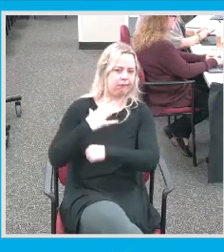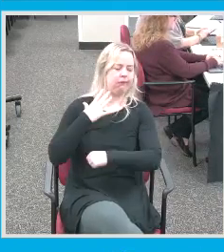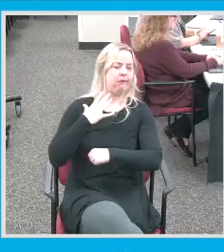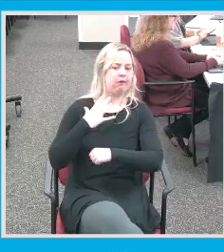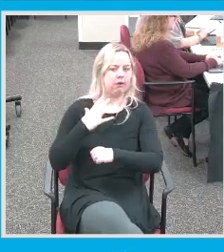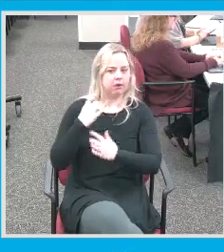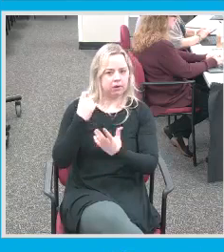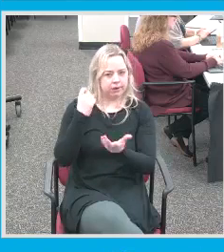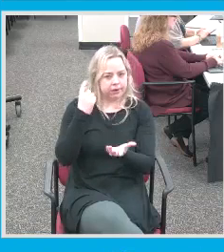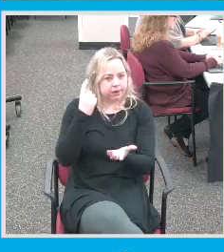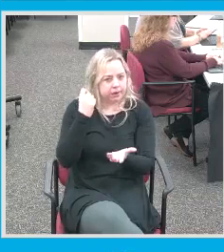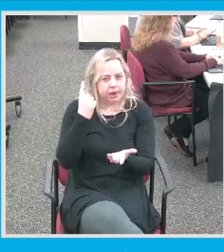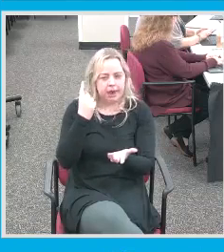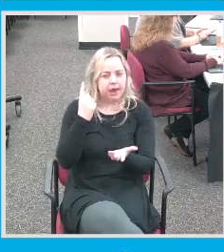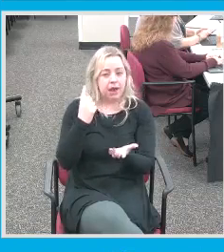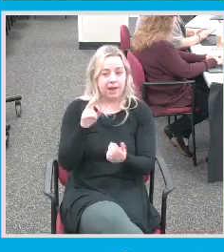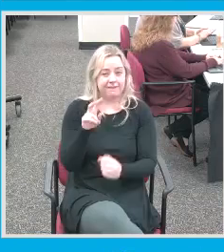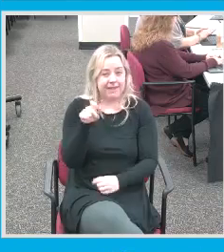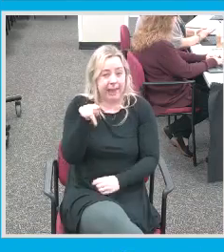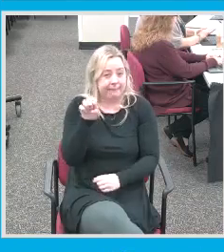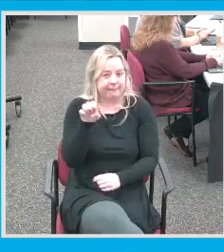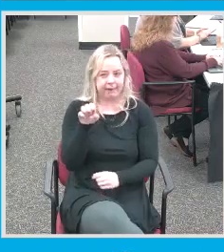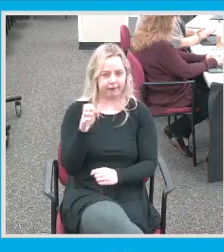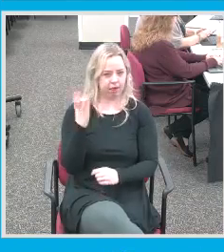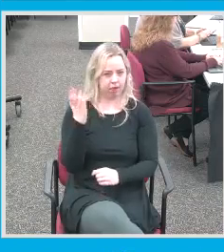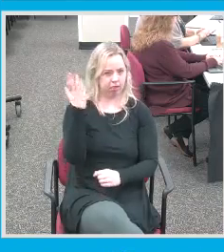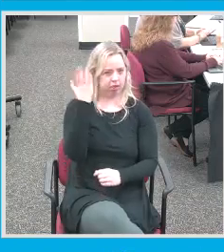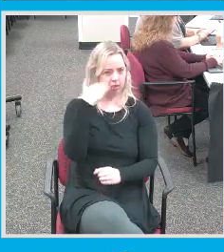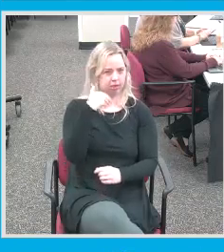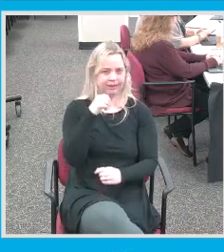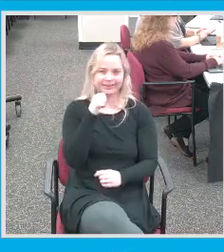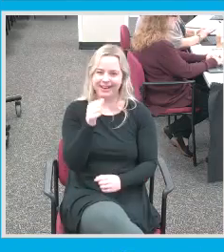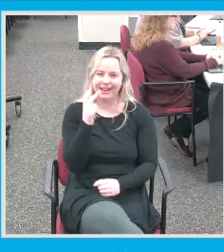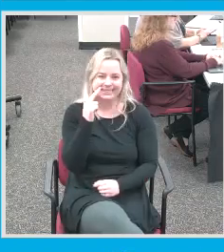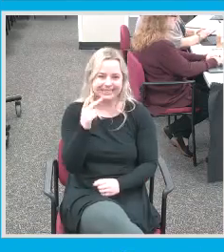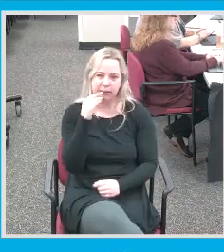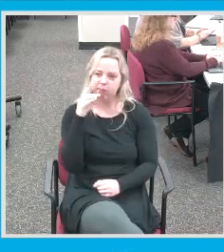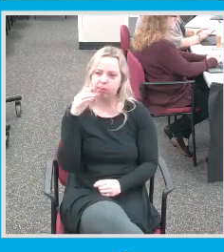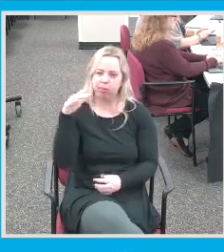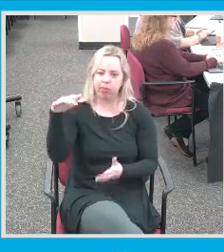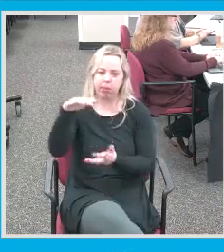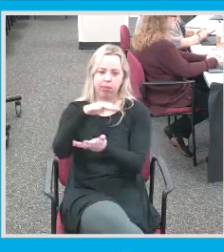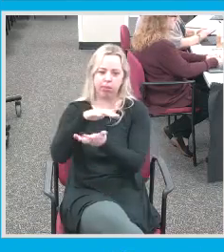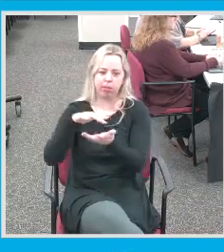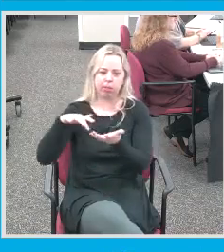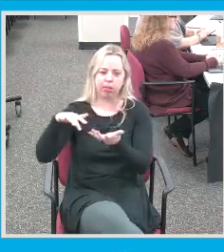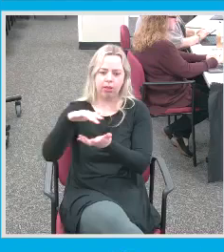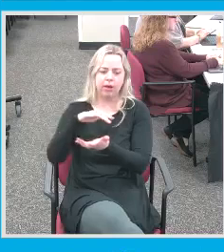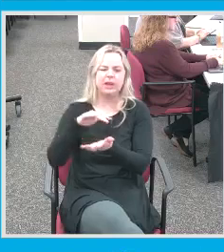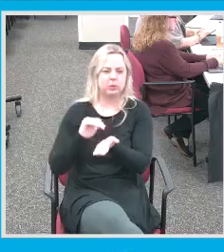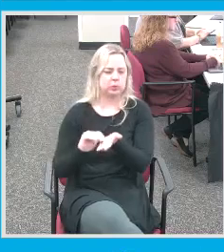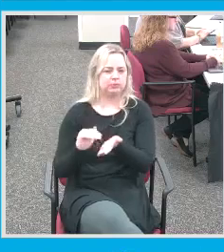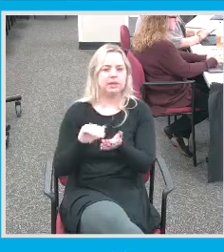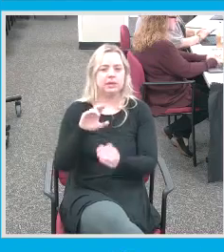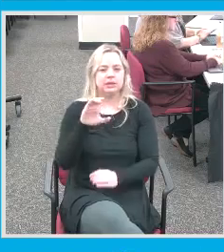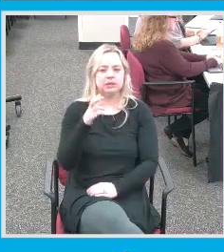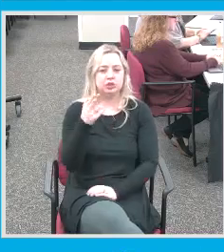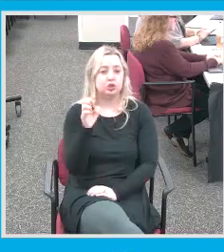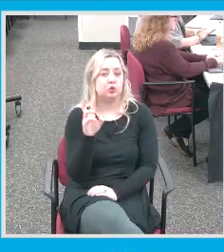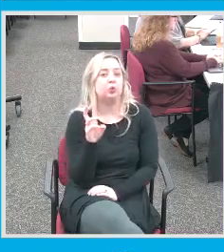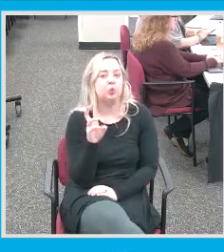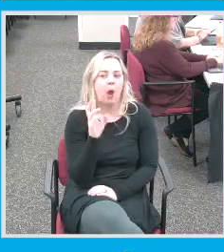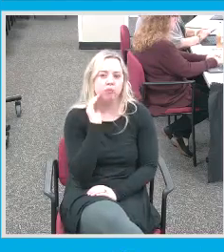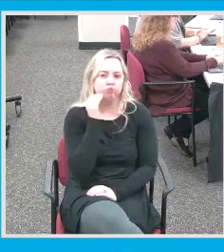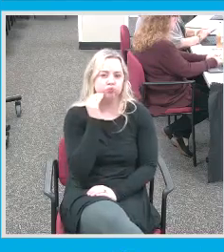because they're not making a big cloud around them every time they're using it. So that's something else we all need to be aware of. Yes, thank you for bringing that up.